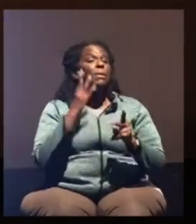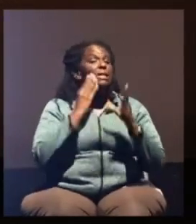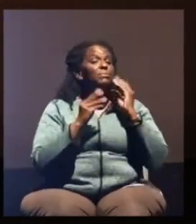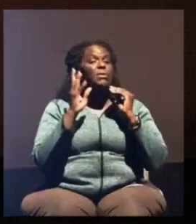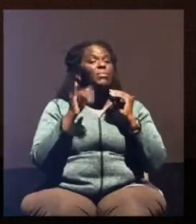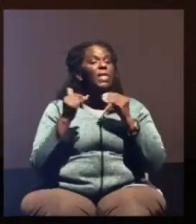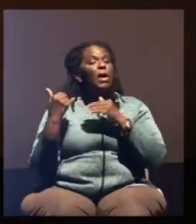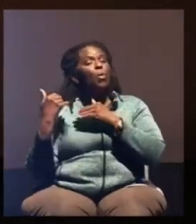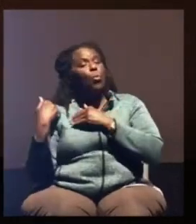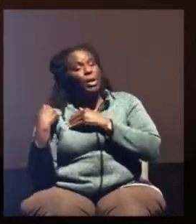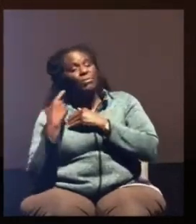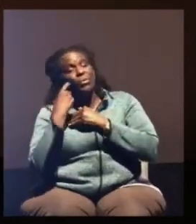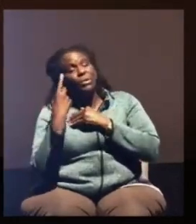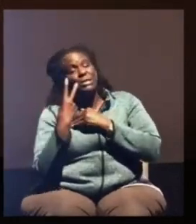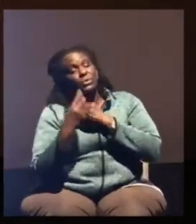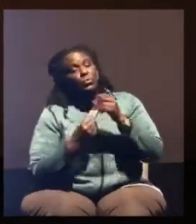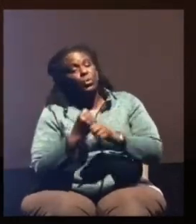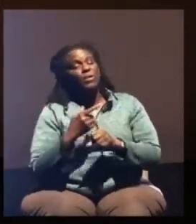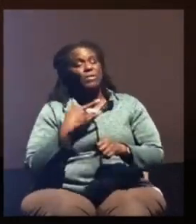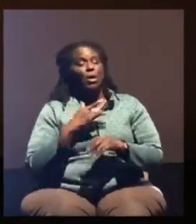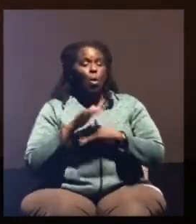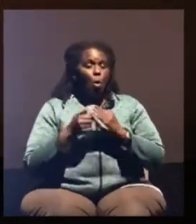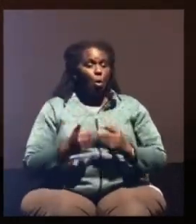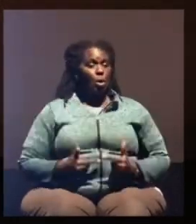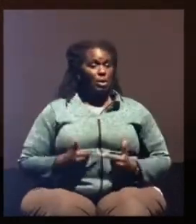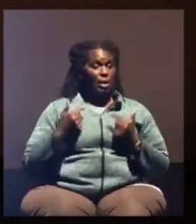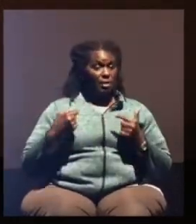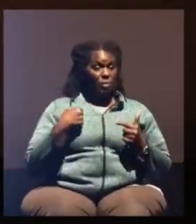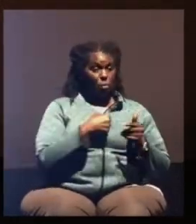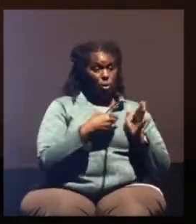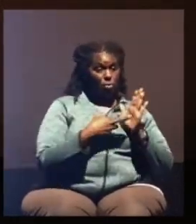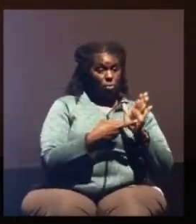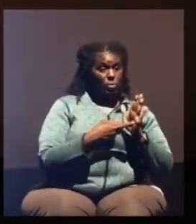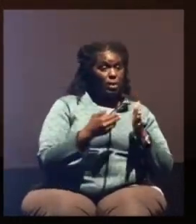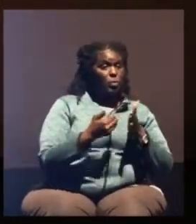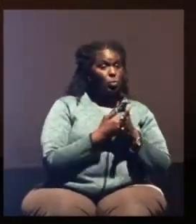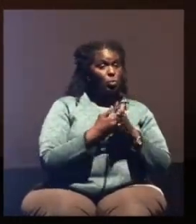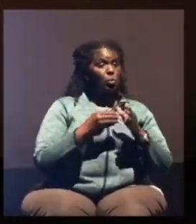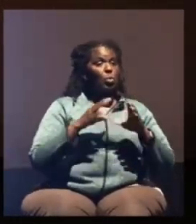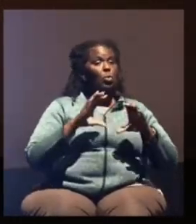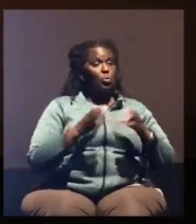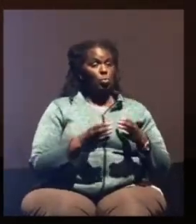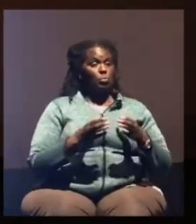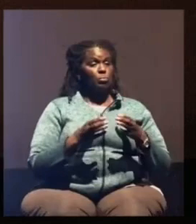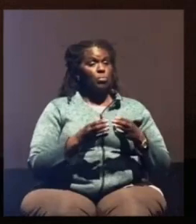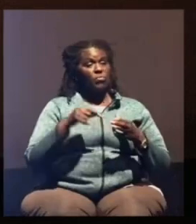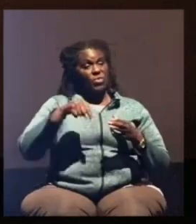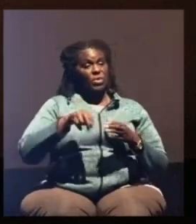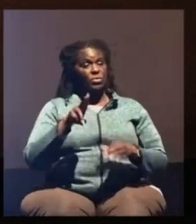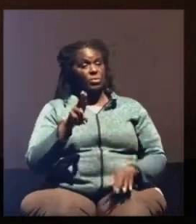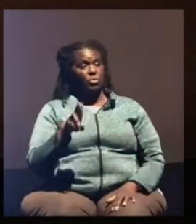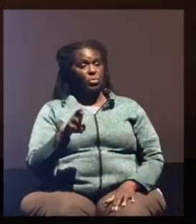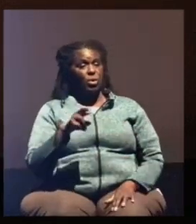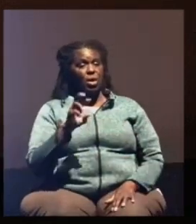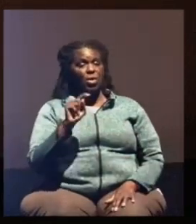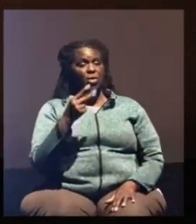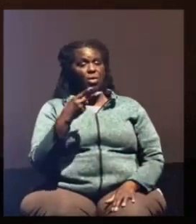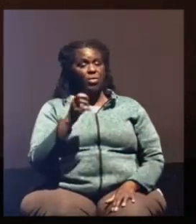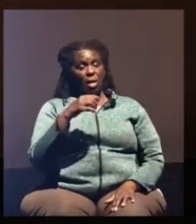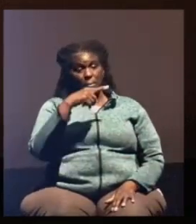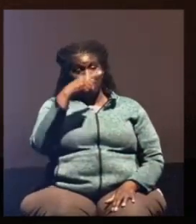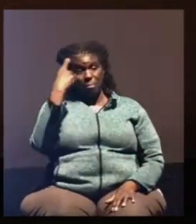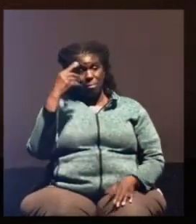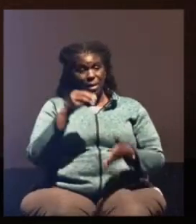I'd be remiss if I didn't say that we are representing a newly formed organization for the university, the Black Student